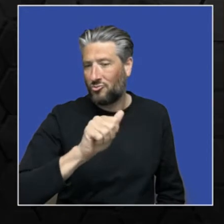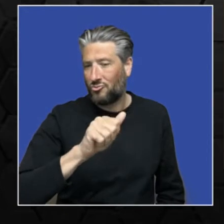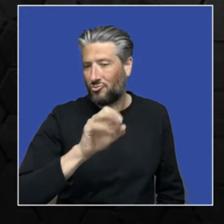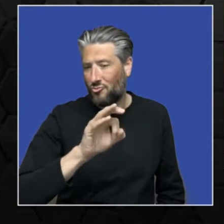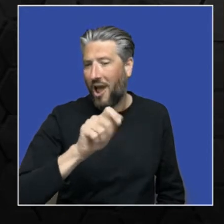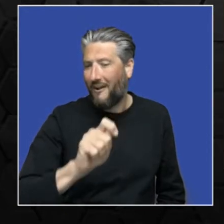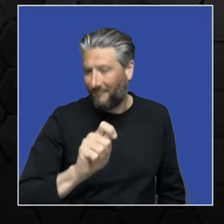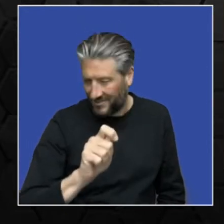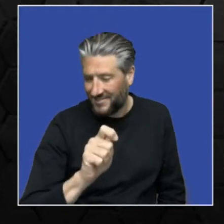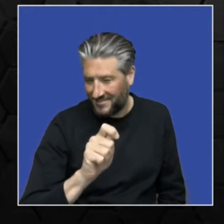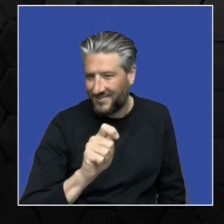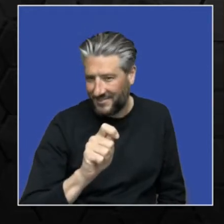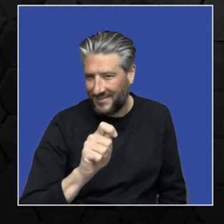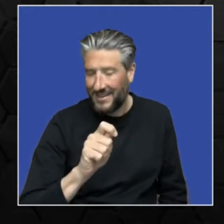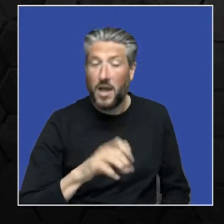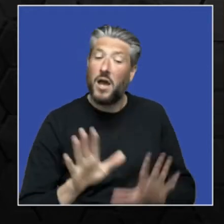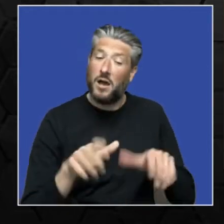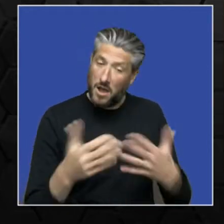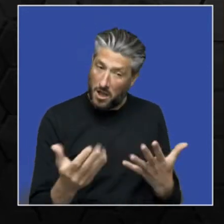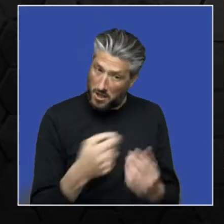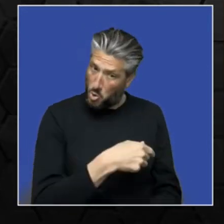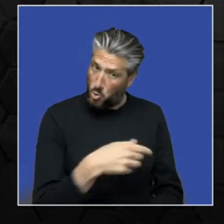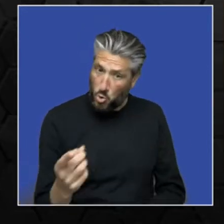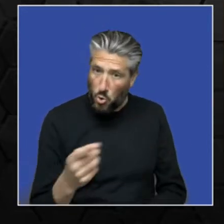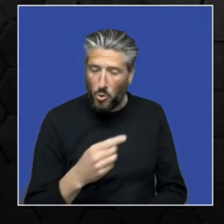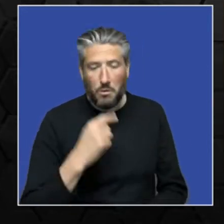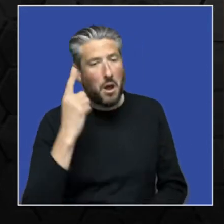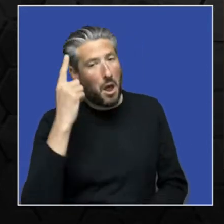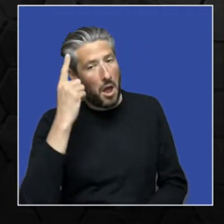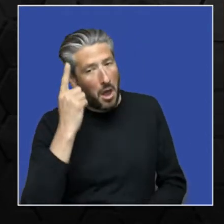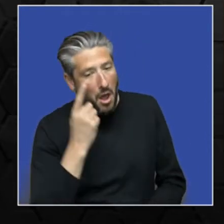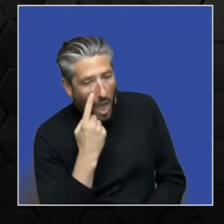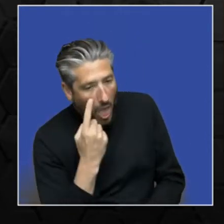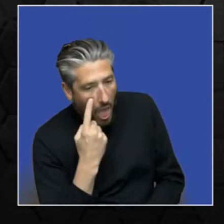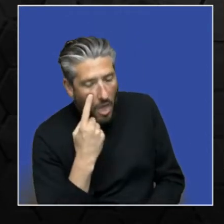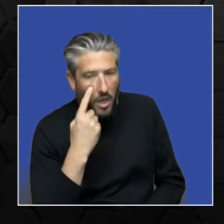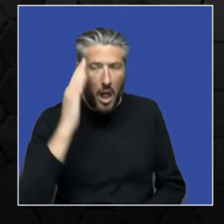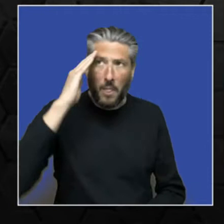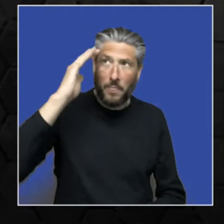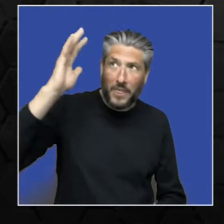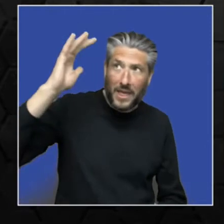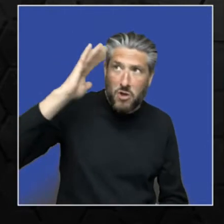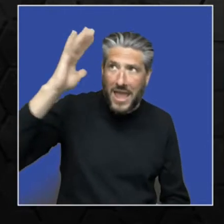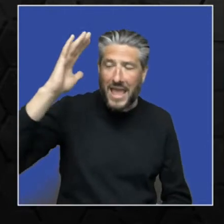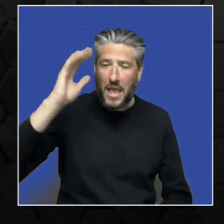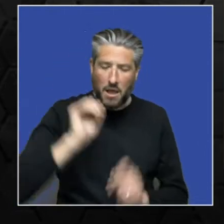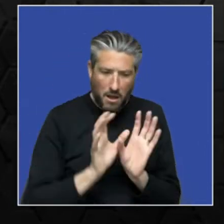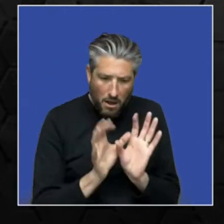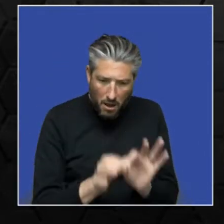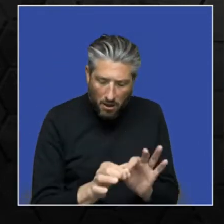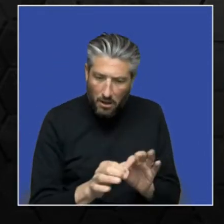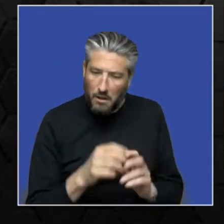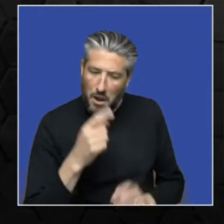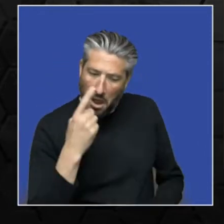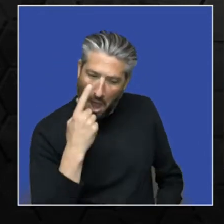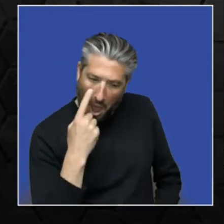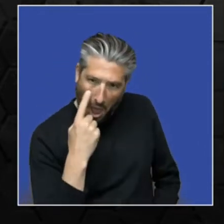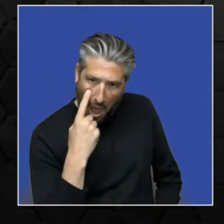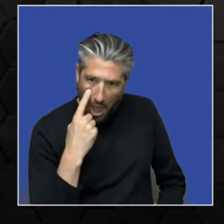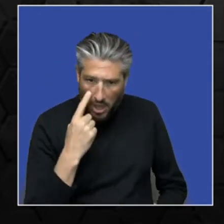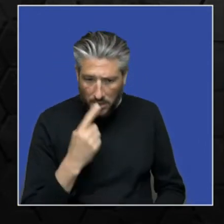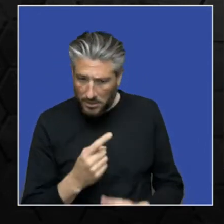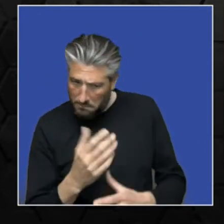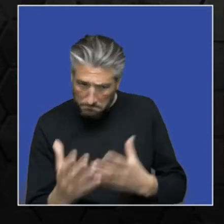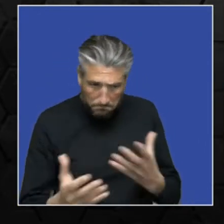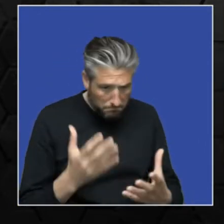testing their theories and build some data, get some data, build some experiments on. So this is something